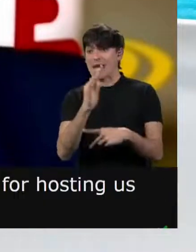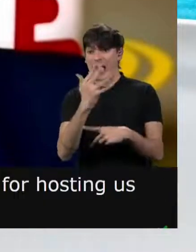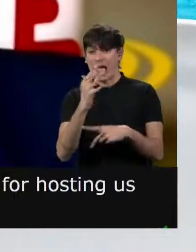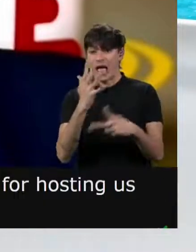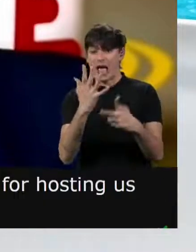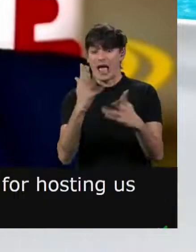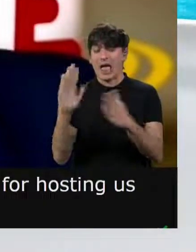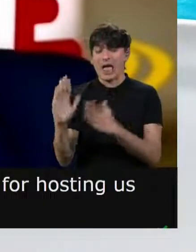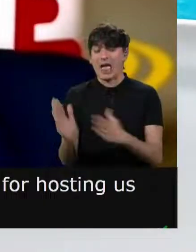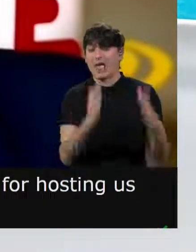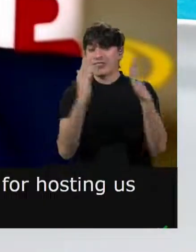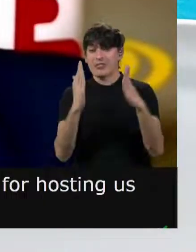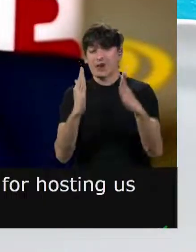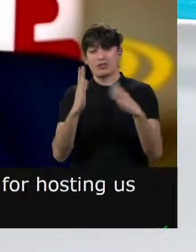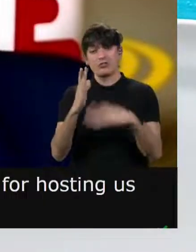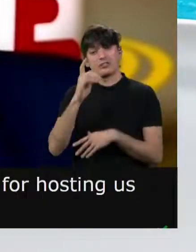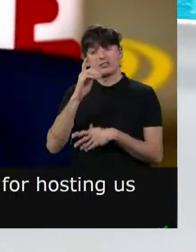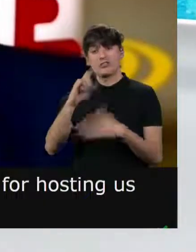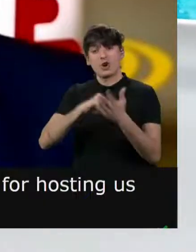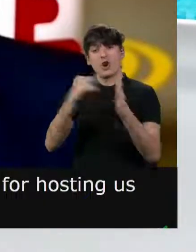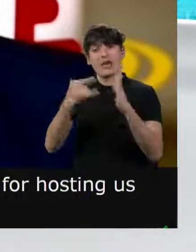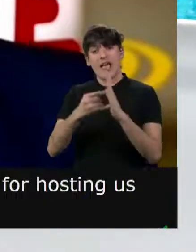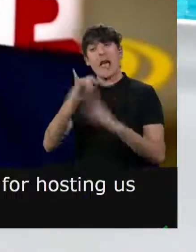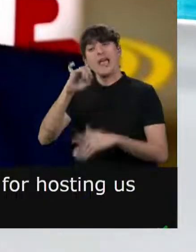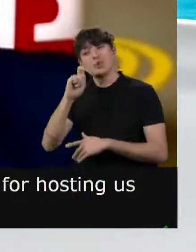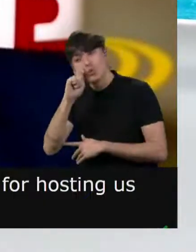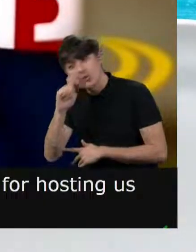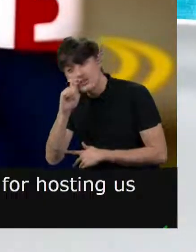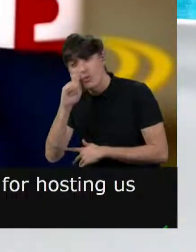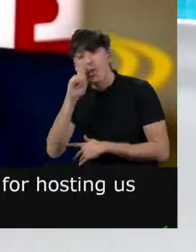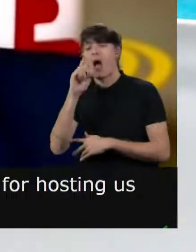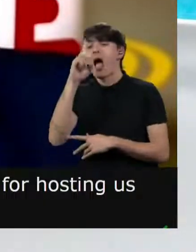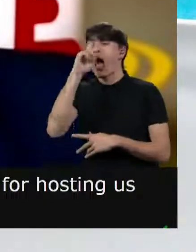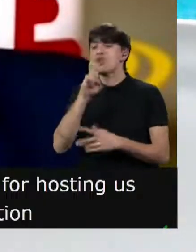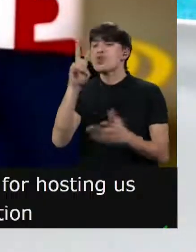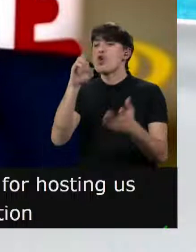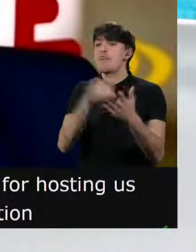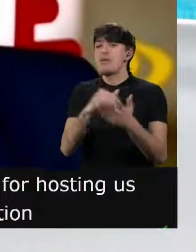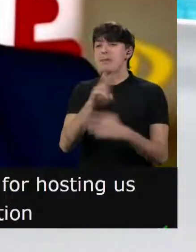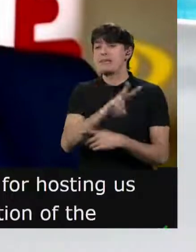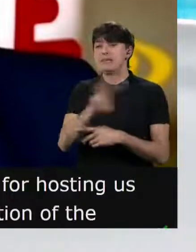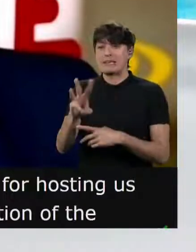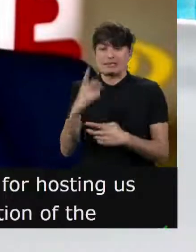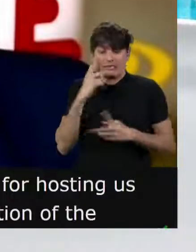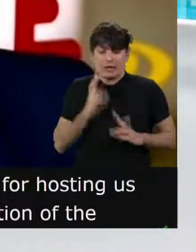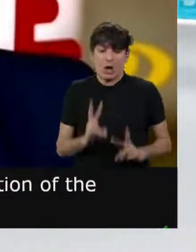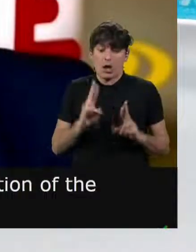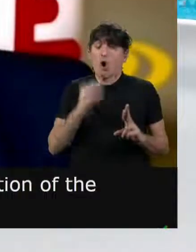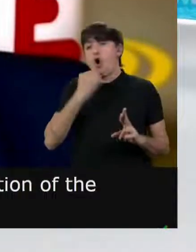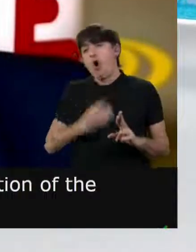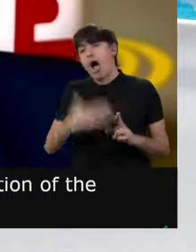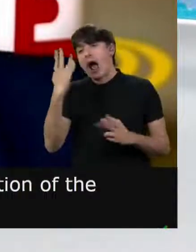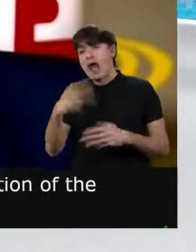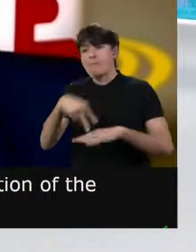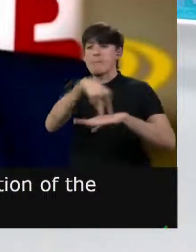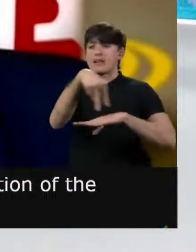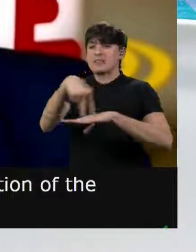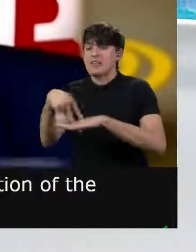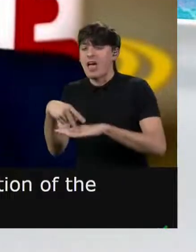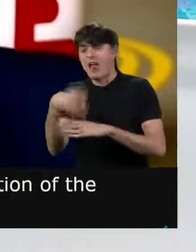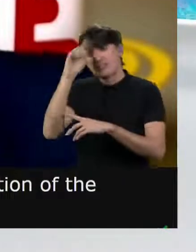the 5th edition of the Congress on Diversity in 2023. We hope that we can do